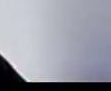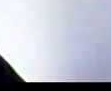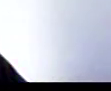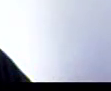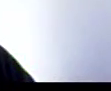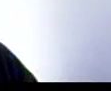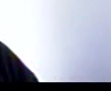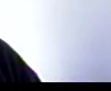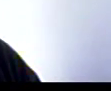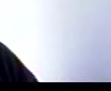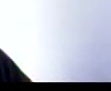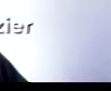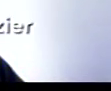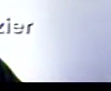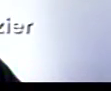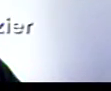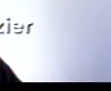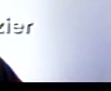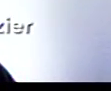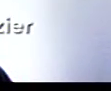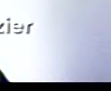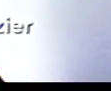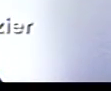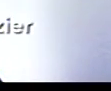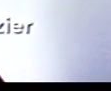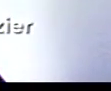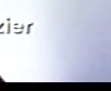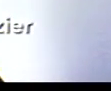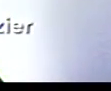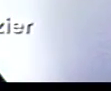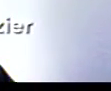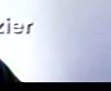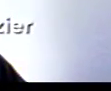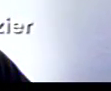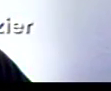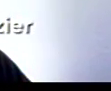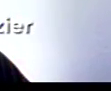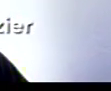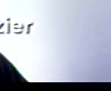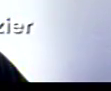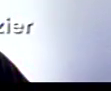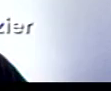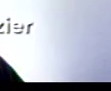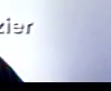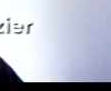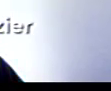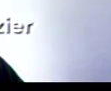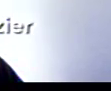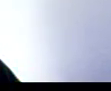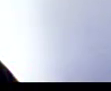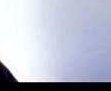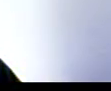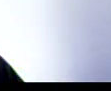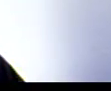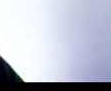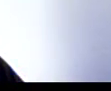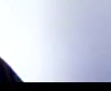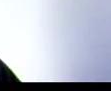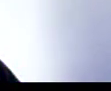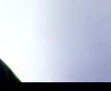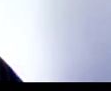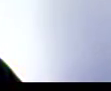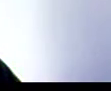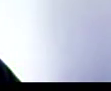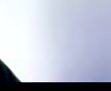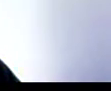Oh yes. My name is Andy Rozier. I'm a worship pastor in the United States for Vertical Worship and New Life Church, and I'm so